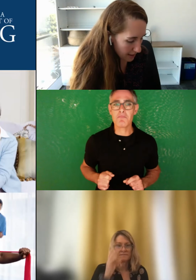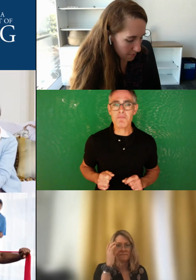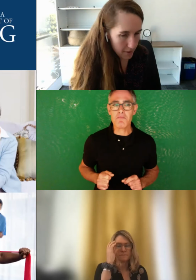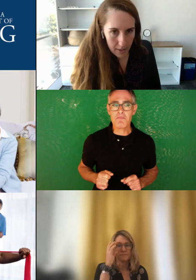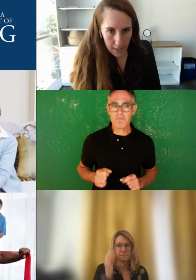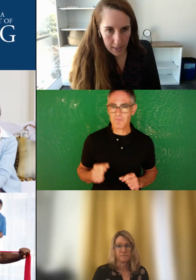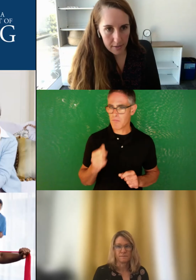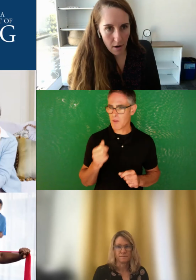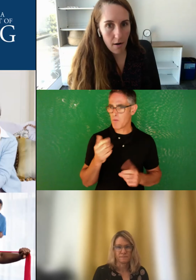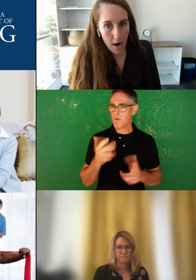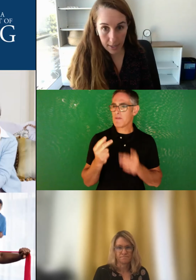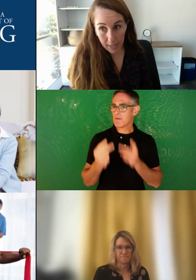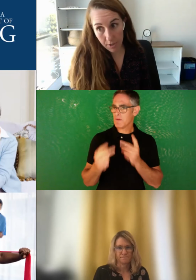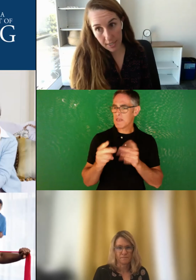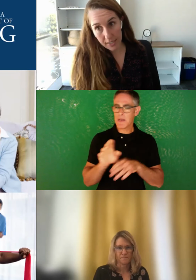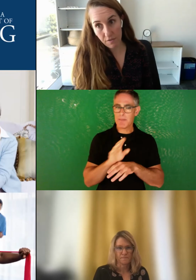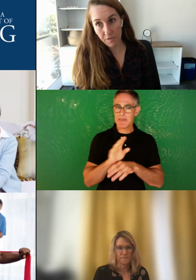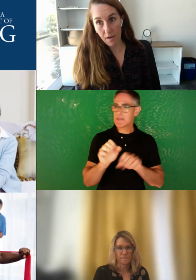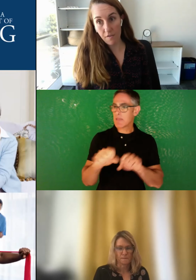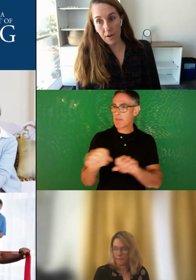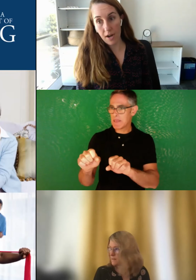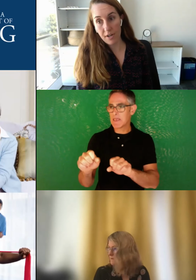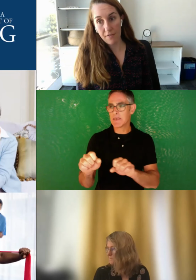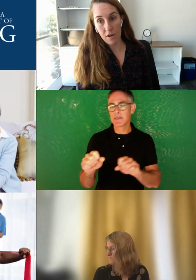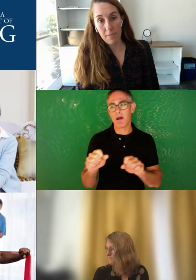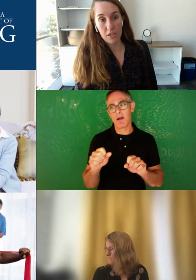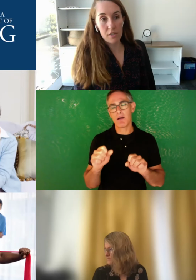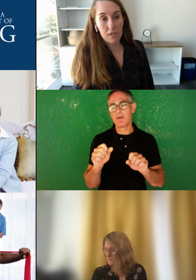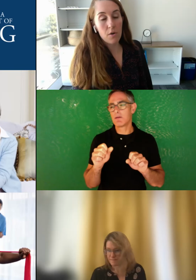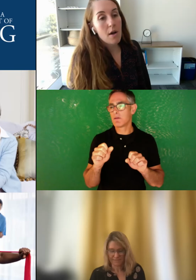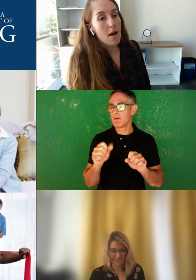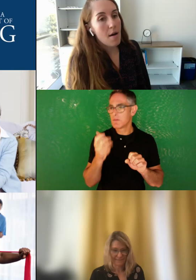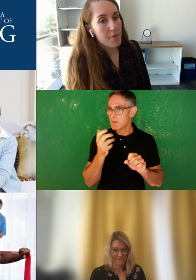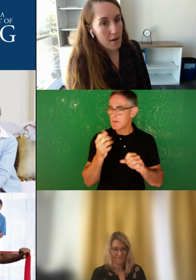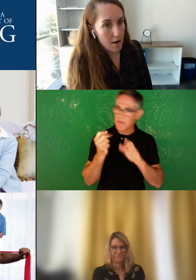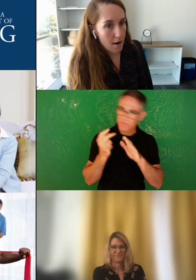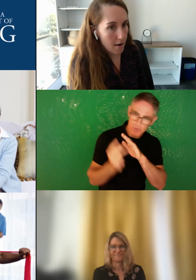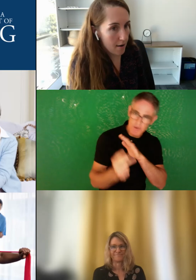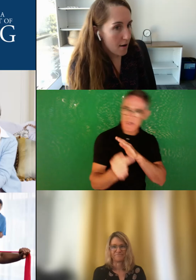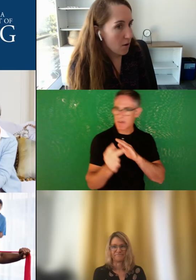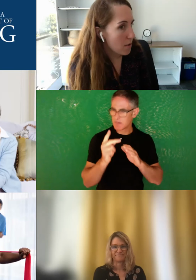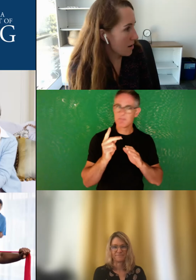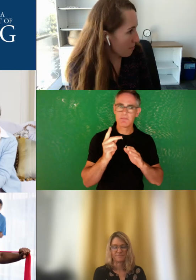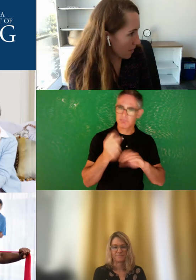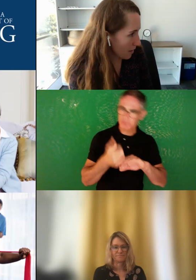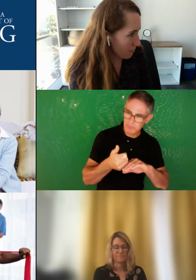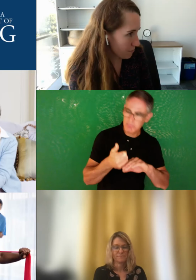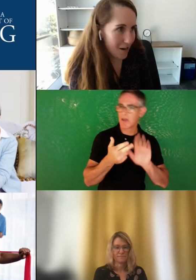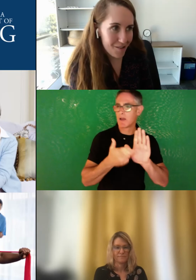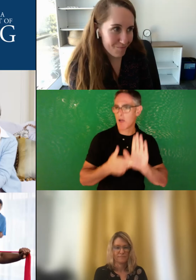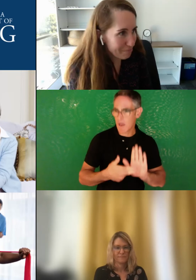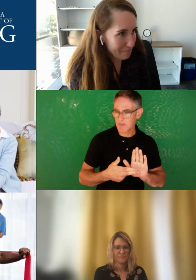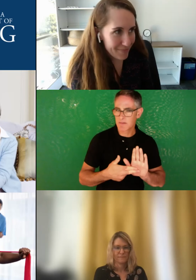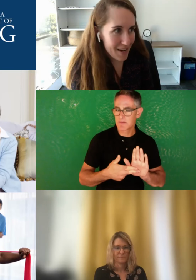business capabilities are highly predictive of contract formation. So there are a number